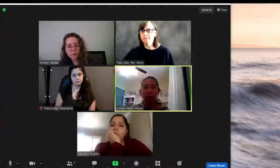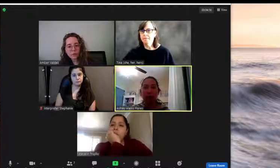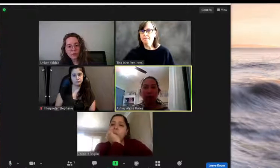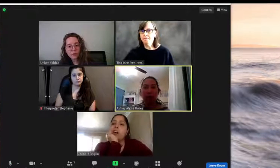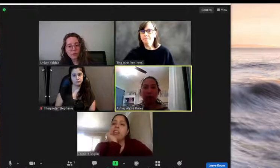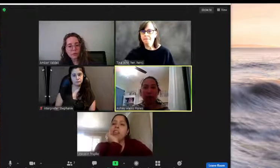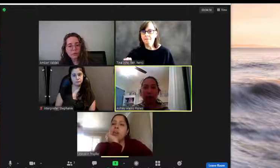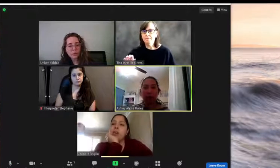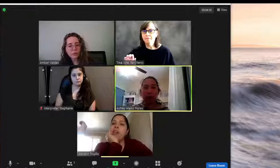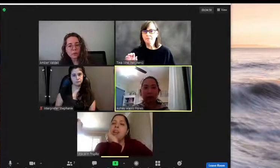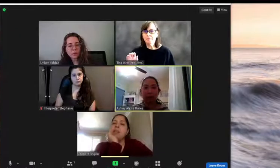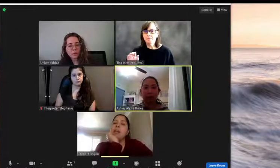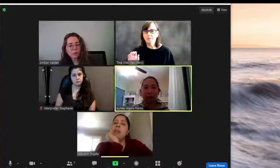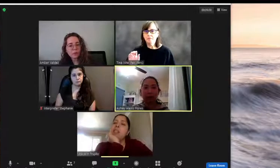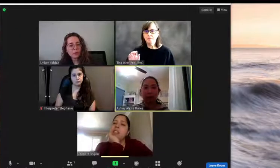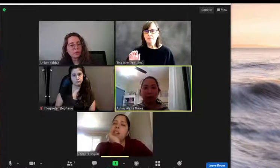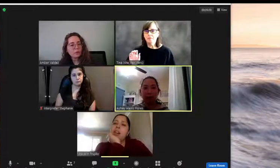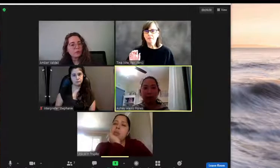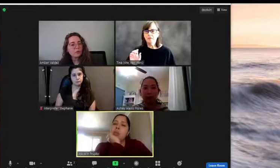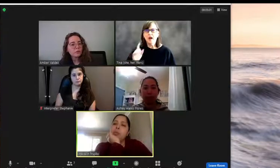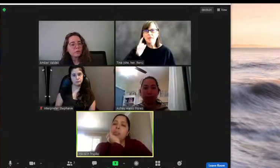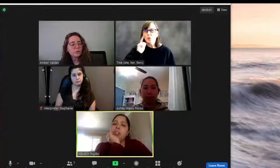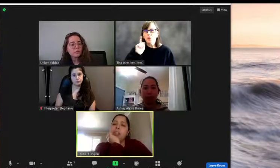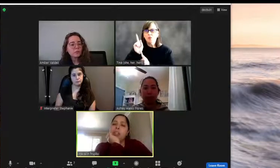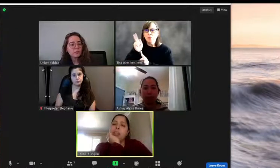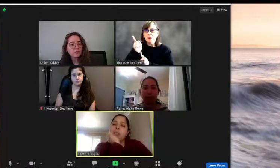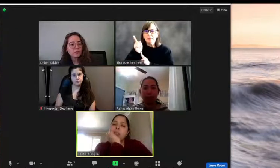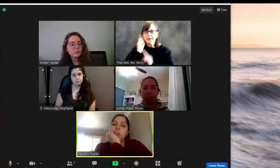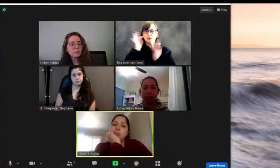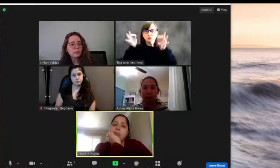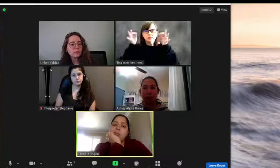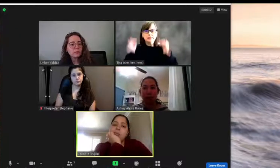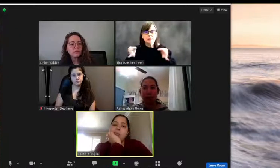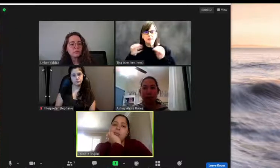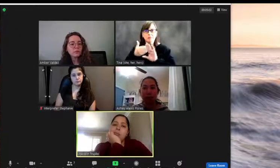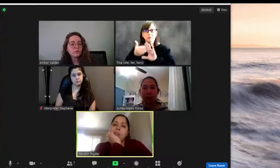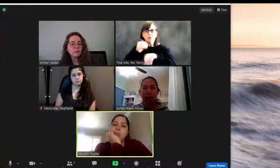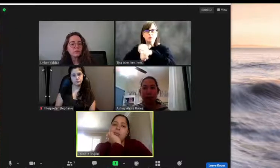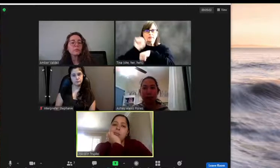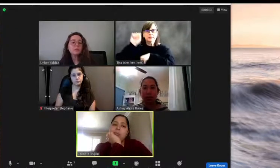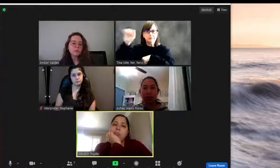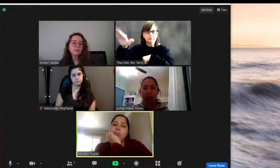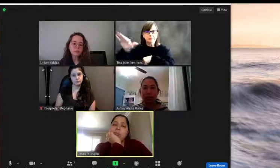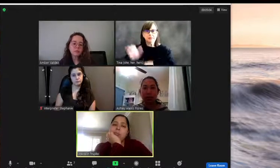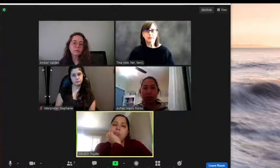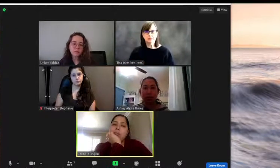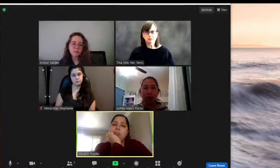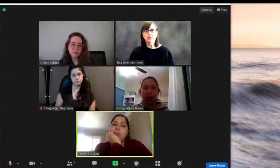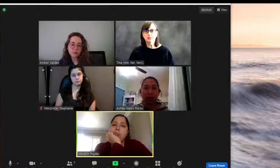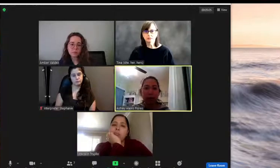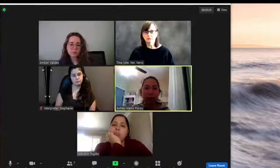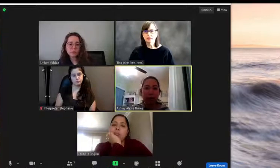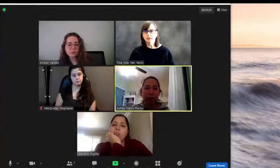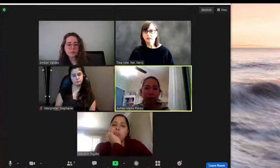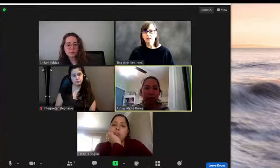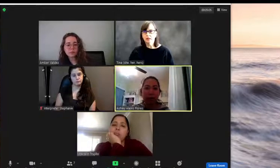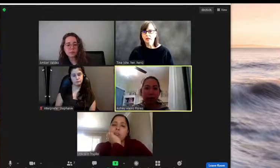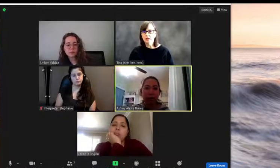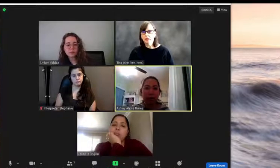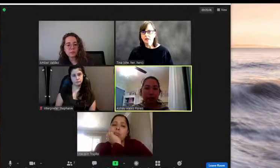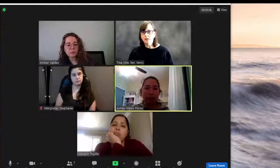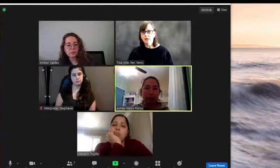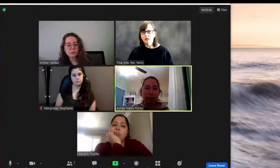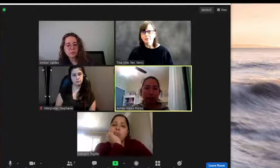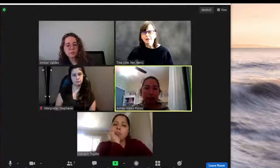Oh, Oh, I think that we have like a minute to decide on what we want to submit. oh wait, don't we have a